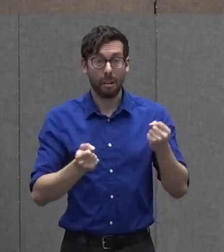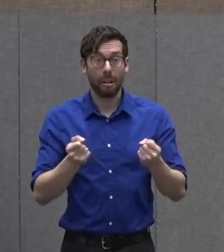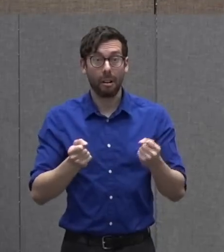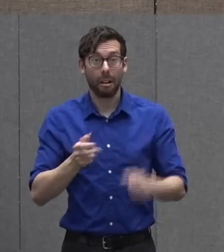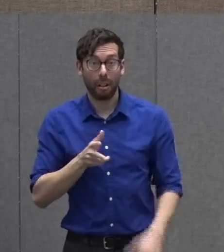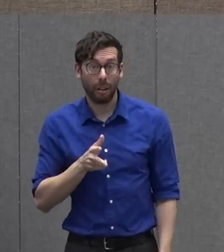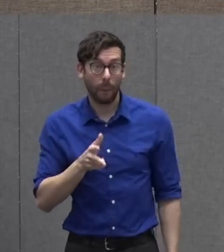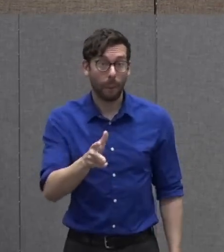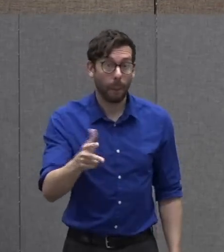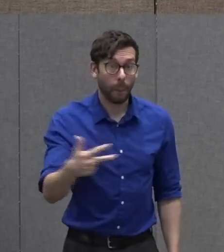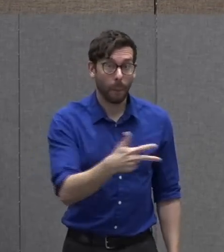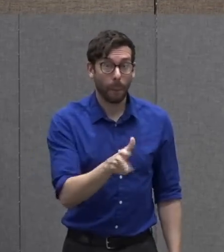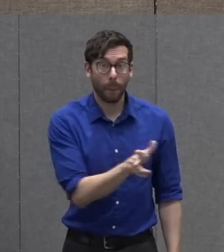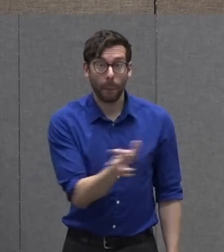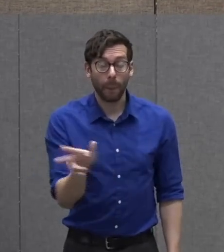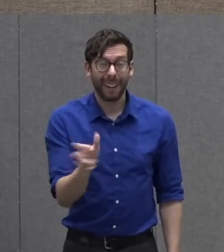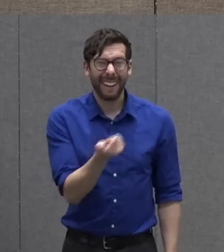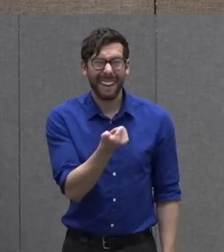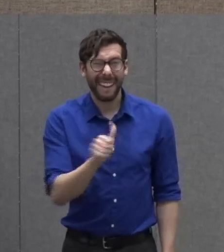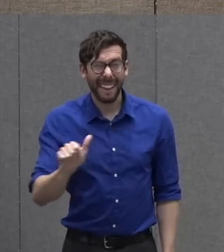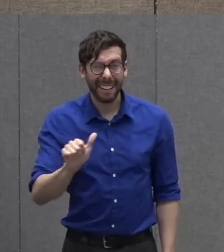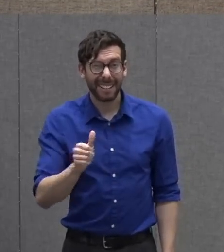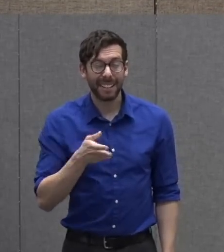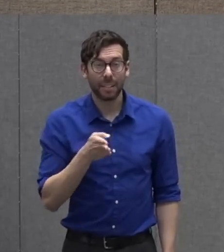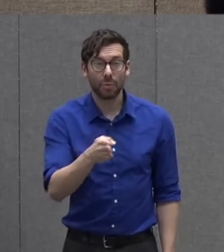it go in this direction.